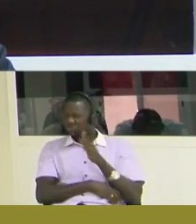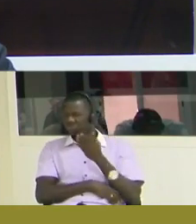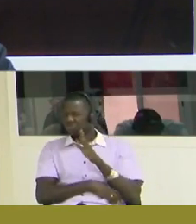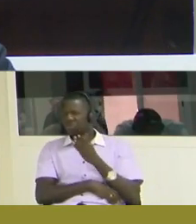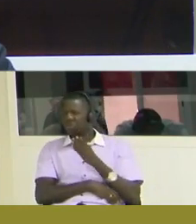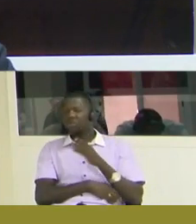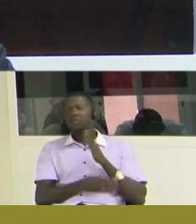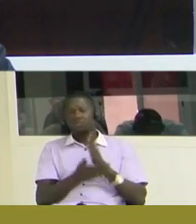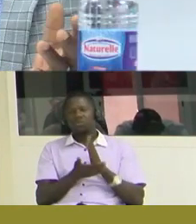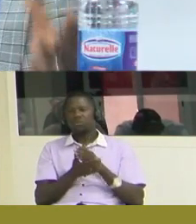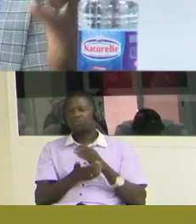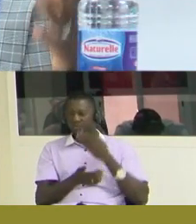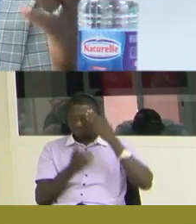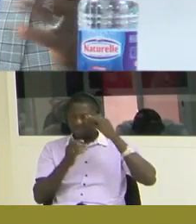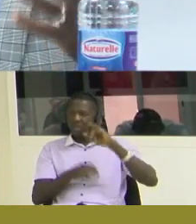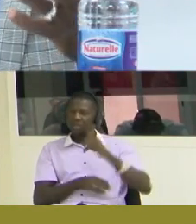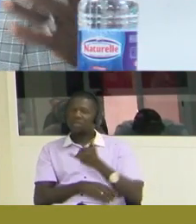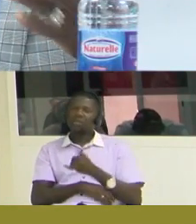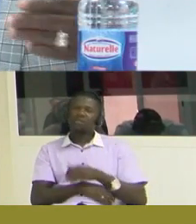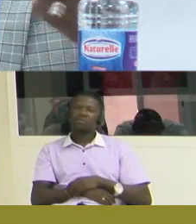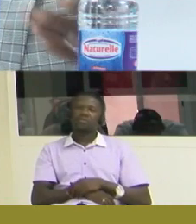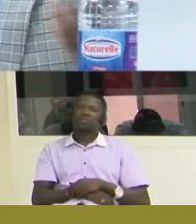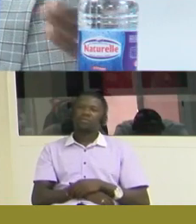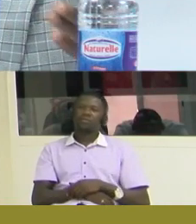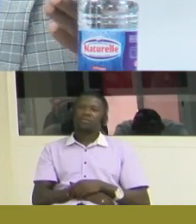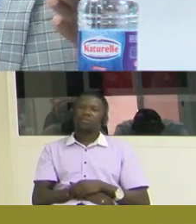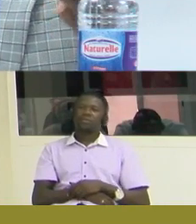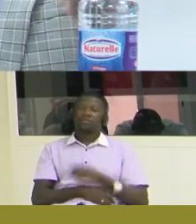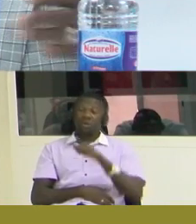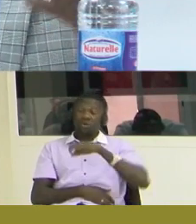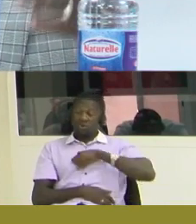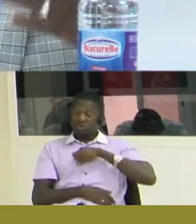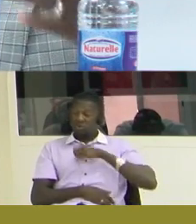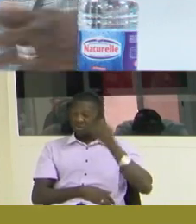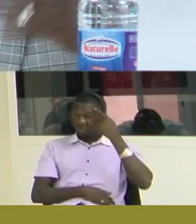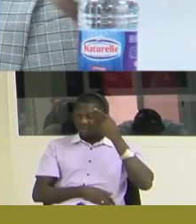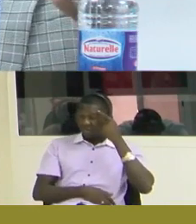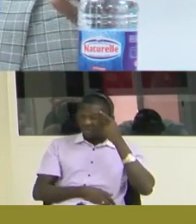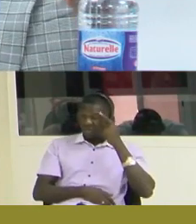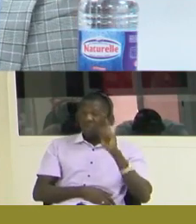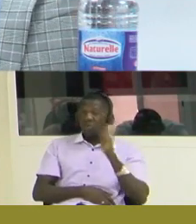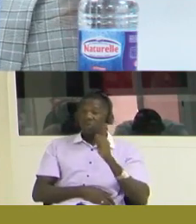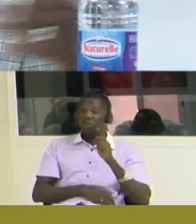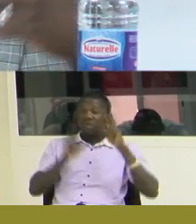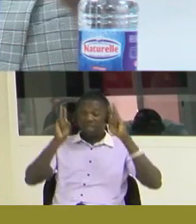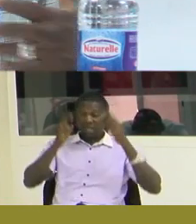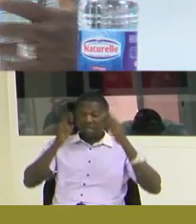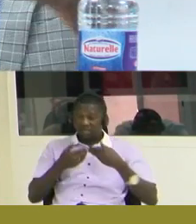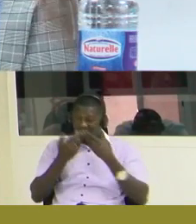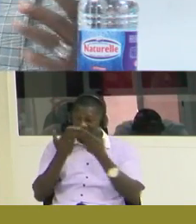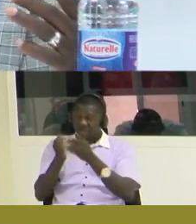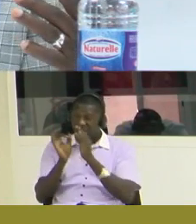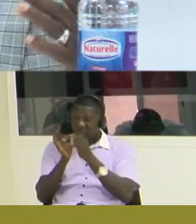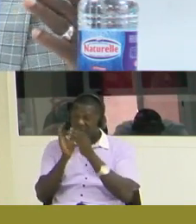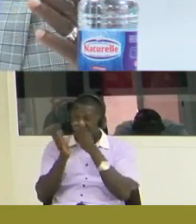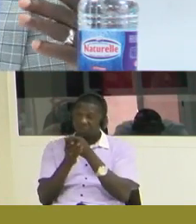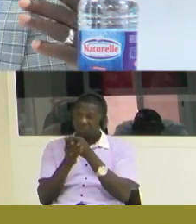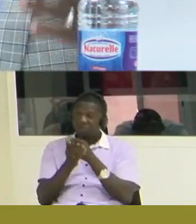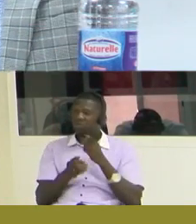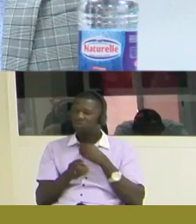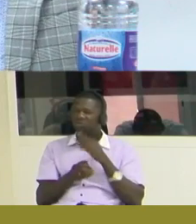by your own admissions what what Jamie told you did not hold any water it should not convince anybody